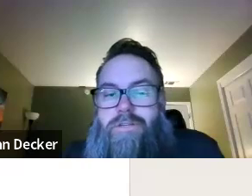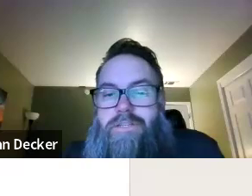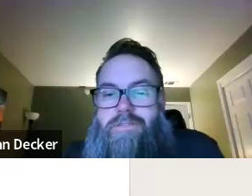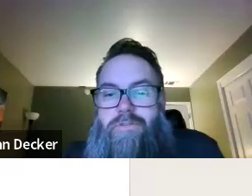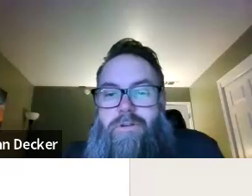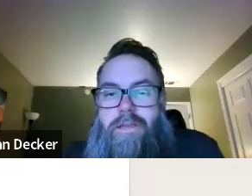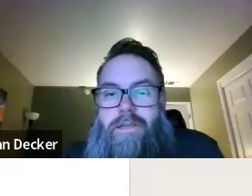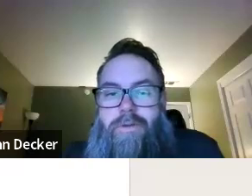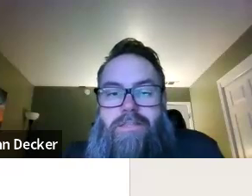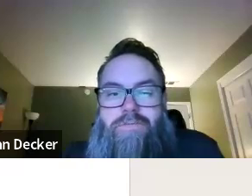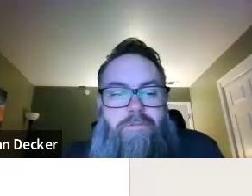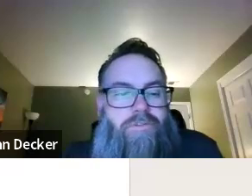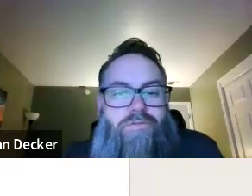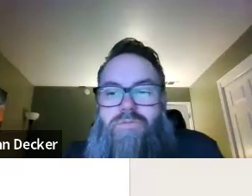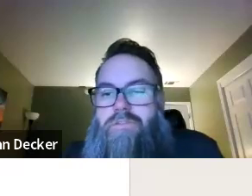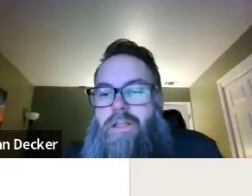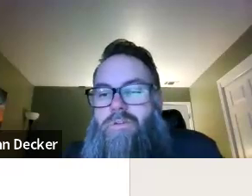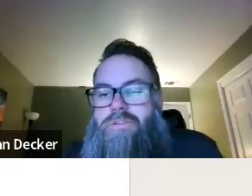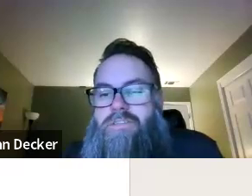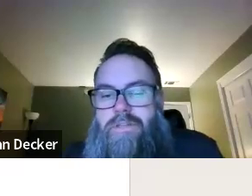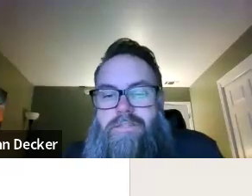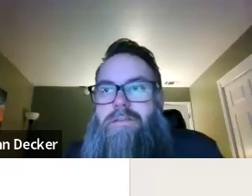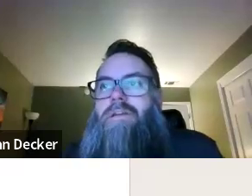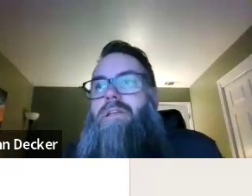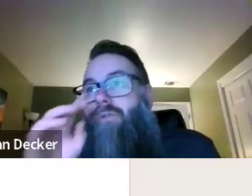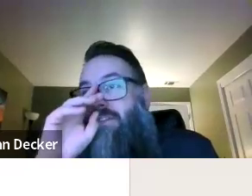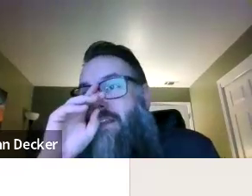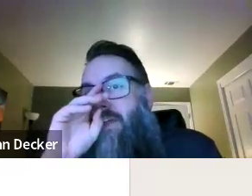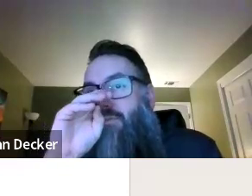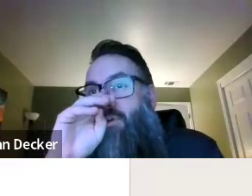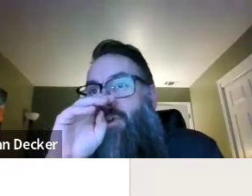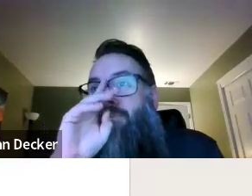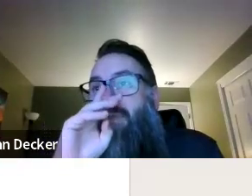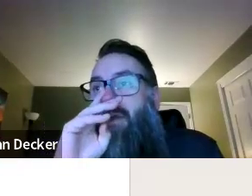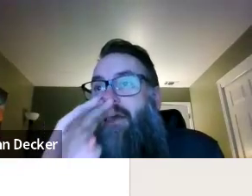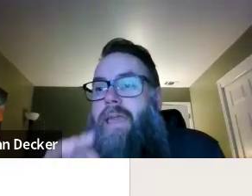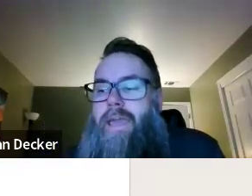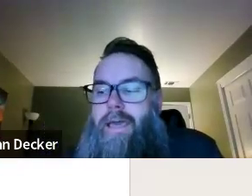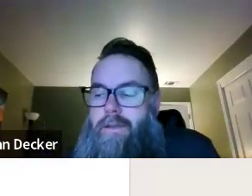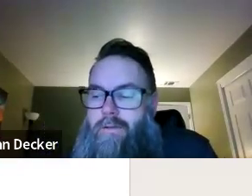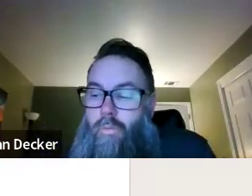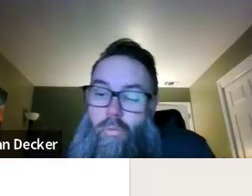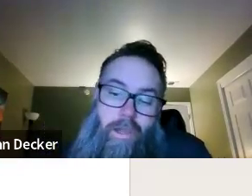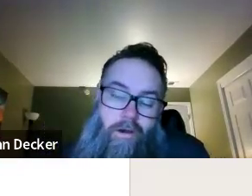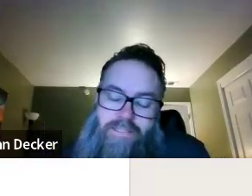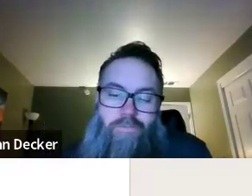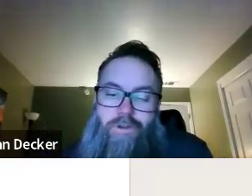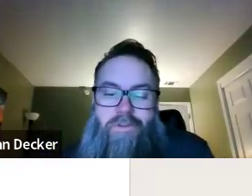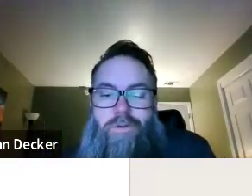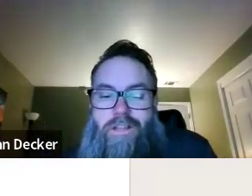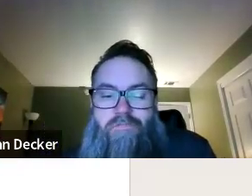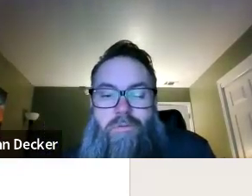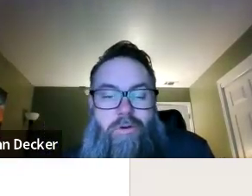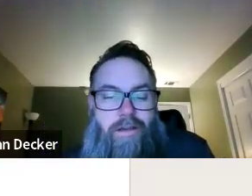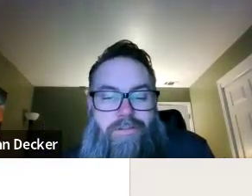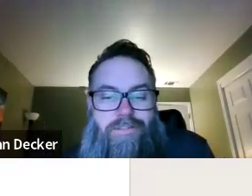increase opportunities for independence for individuals with developmental disabilities throughout the state of California. And we honestly,